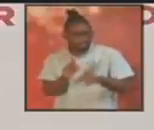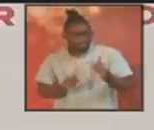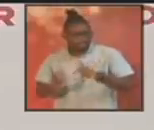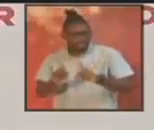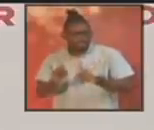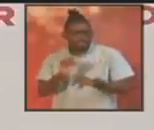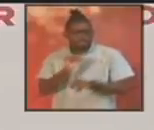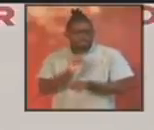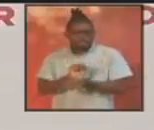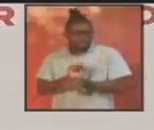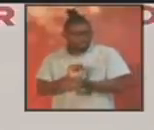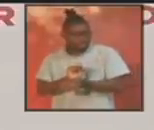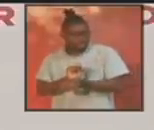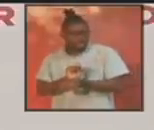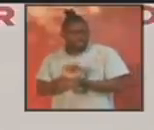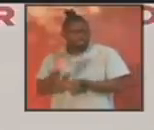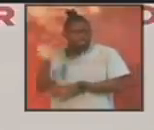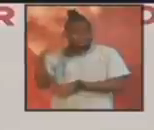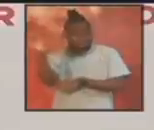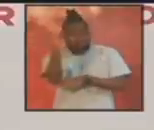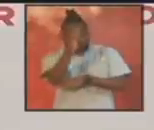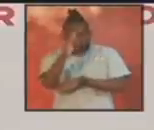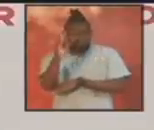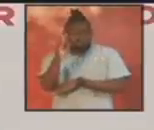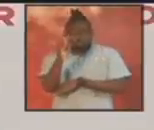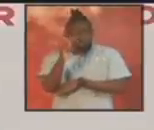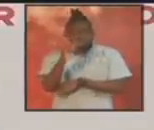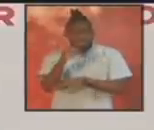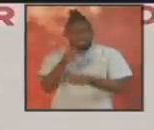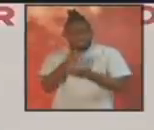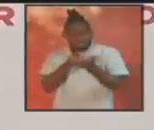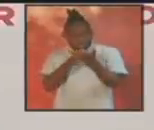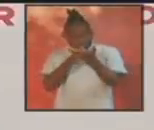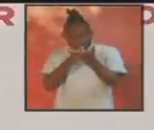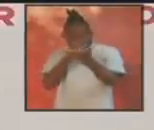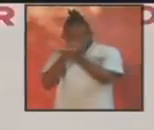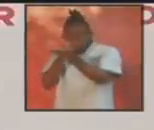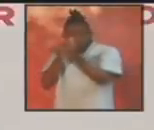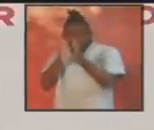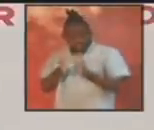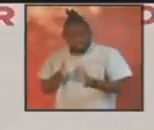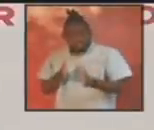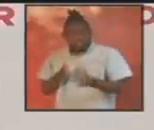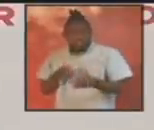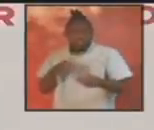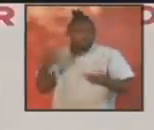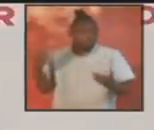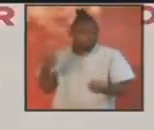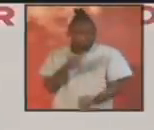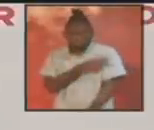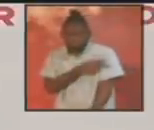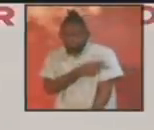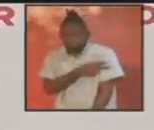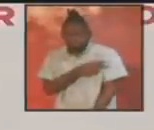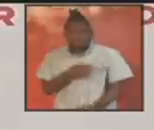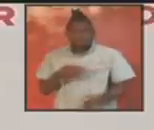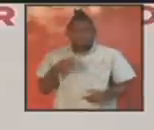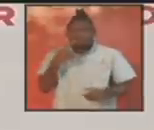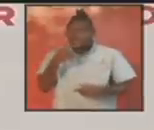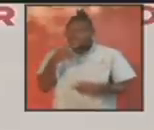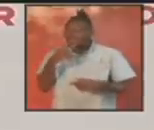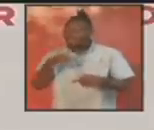hunters, forest workers, adventure seekers, defense force personnel, persons residing in or near forested